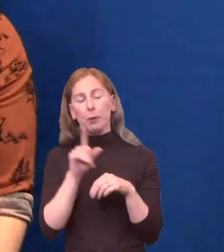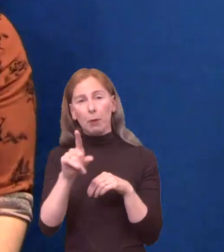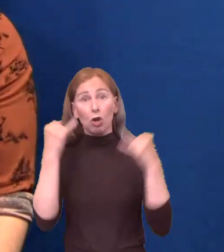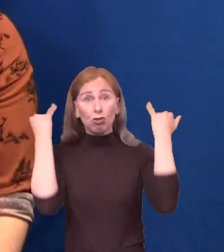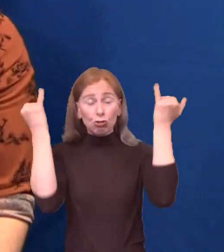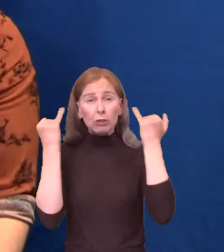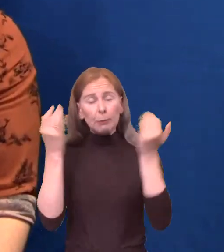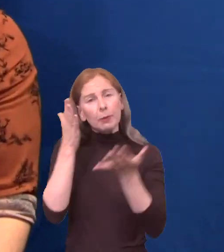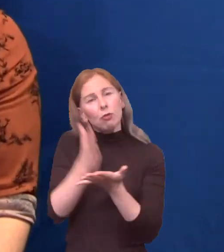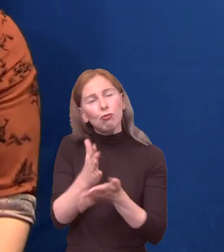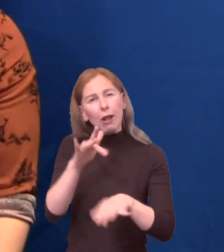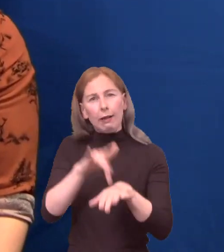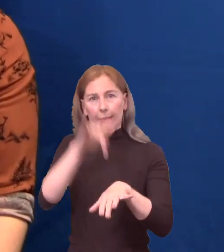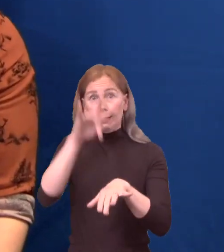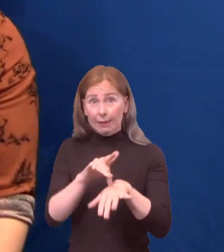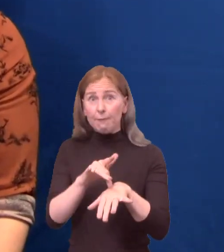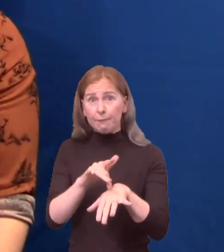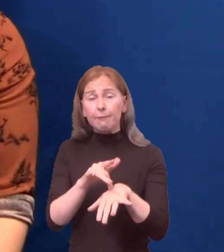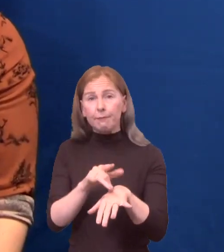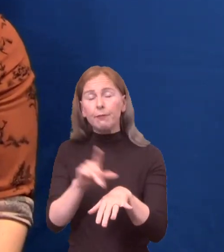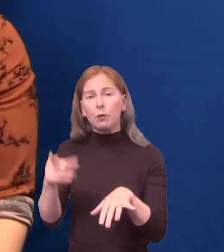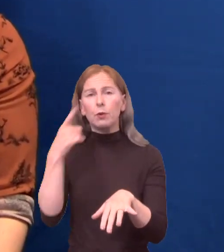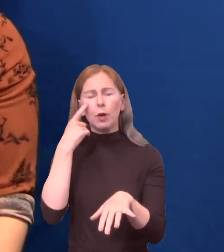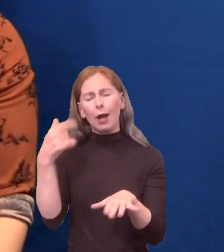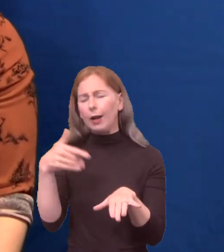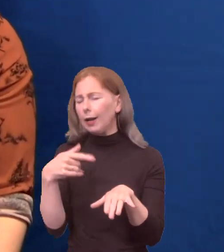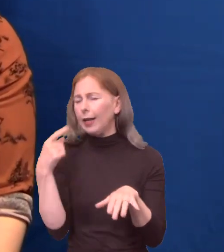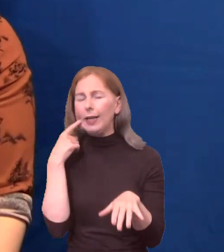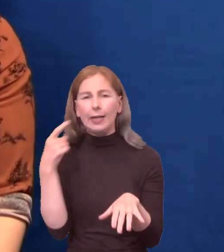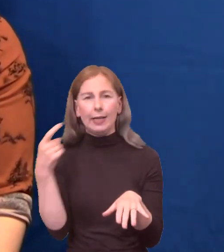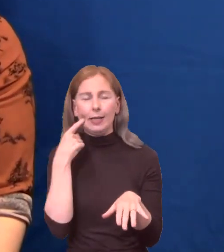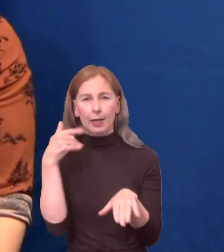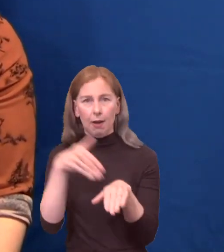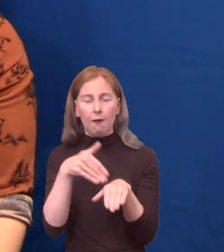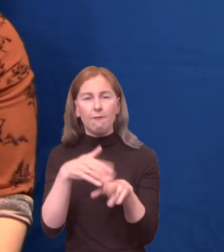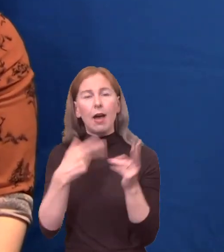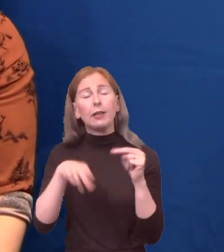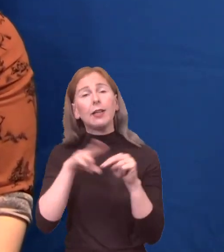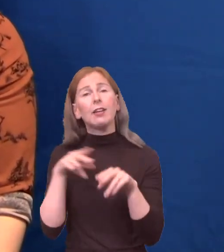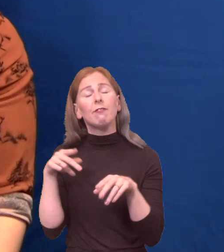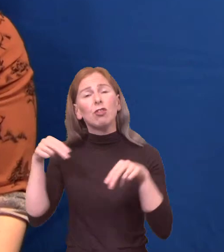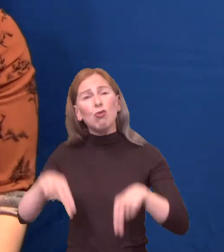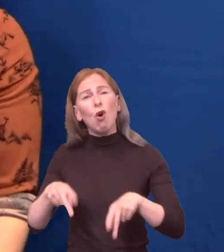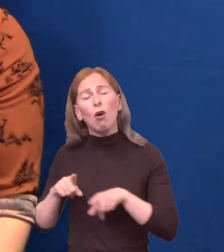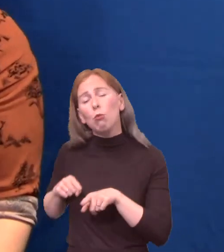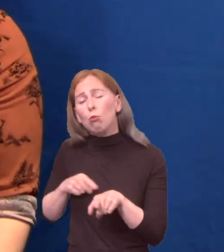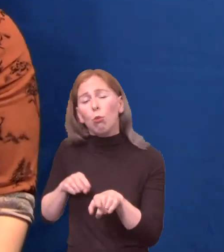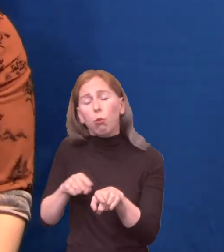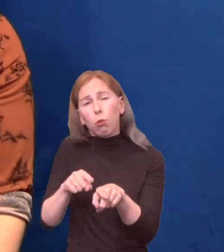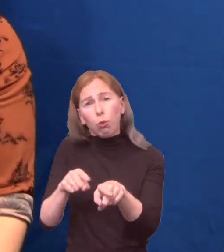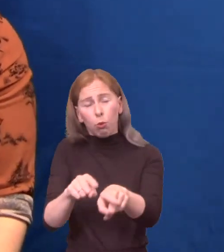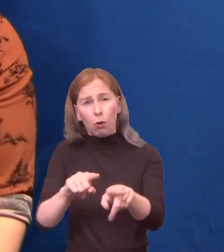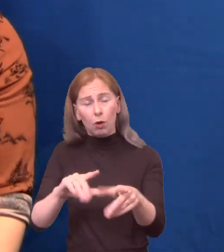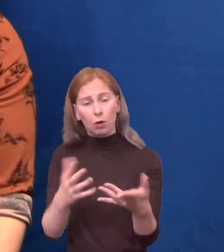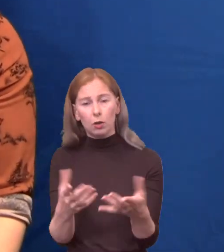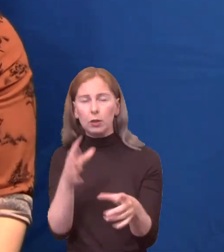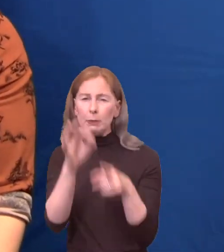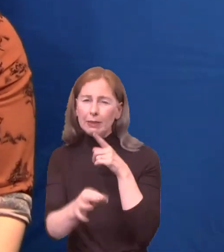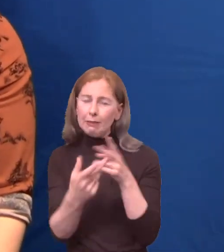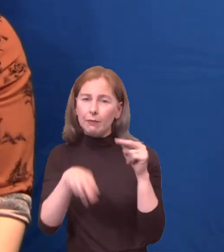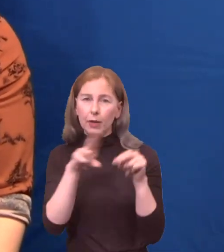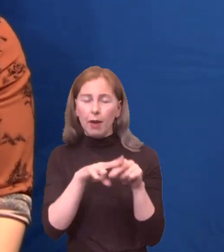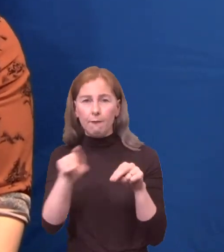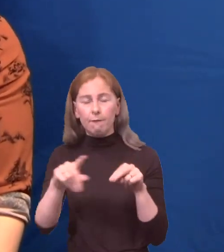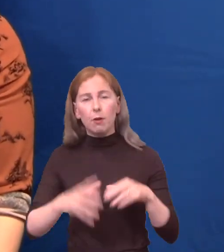very delicate animals, and they can be very easily affected by livestock worrying, especially if they're carrying, as Romy's already mentioned, if they're carrying lambs at the